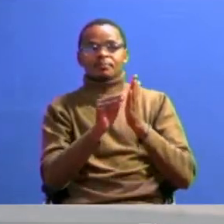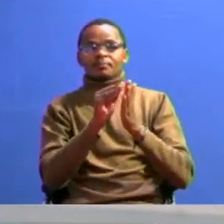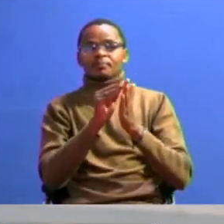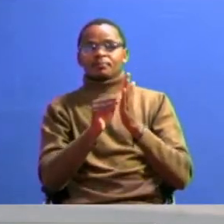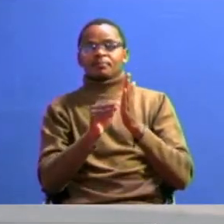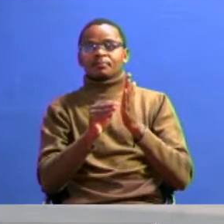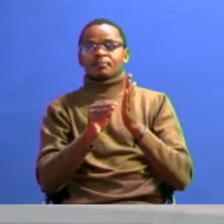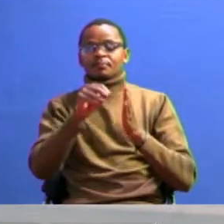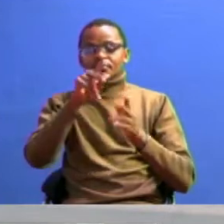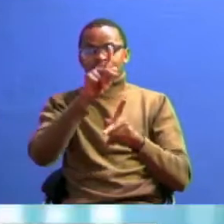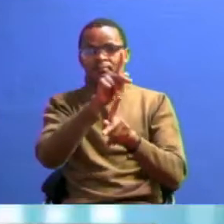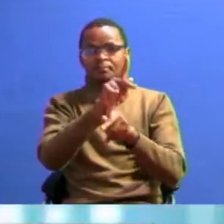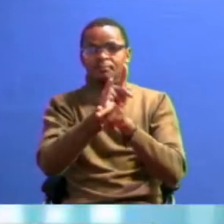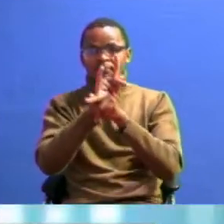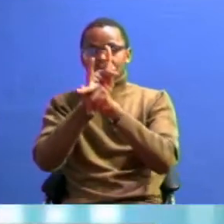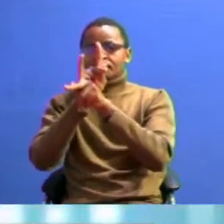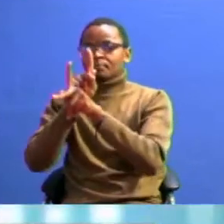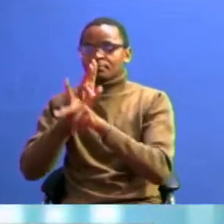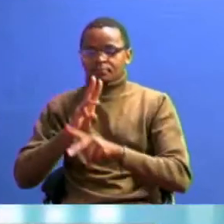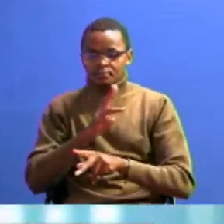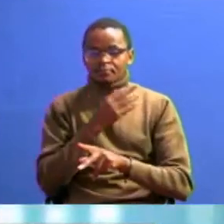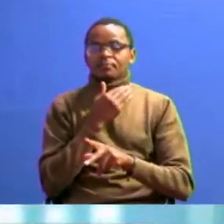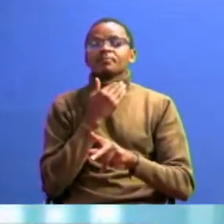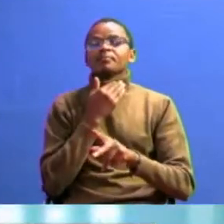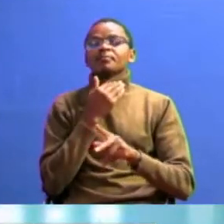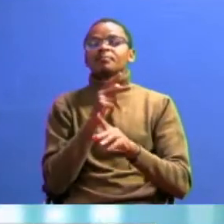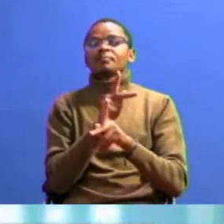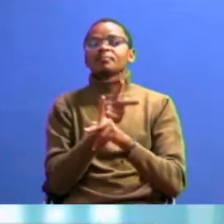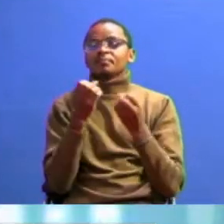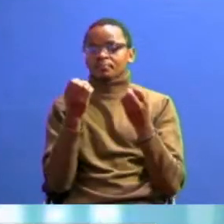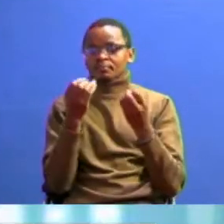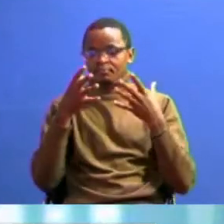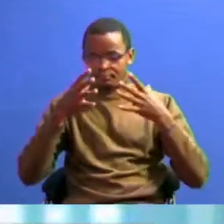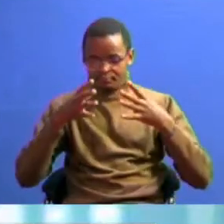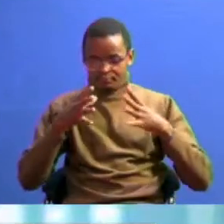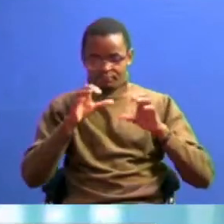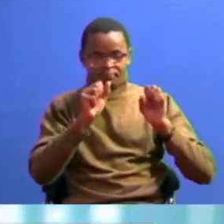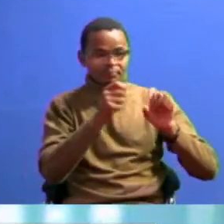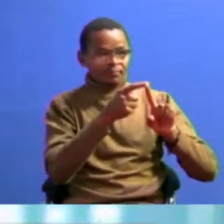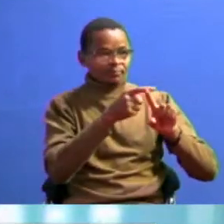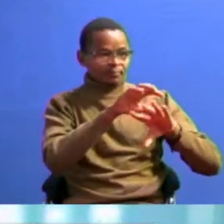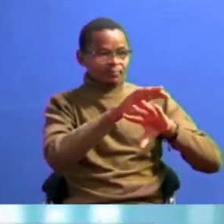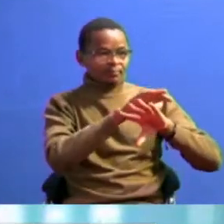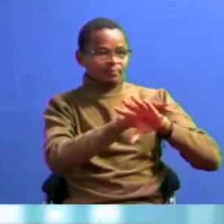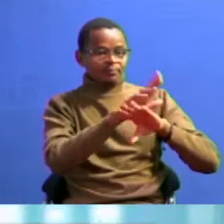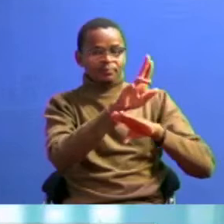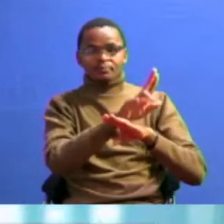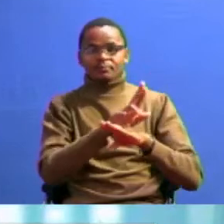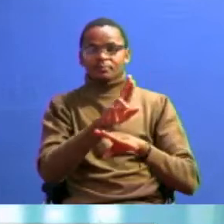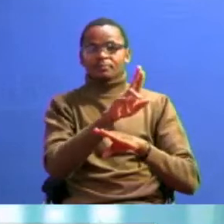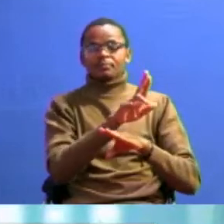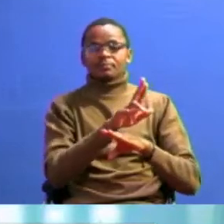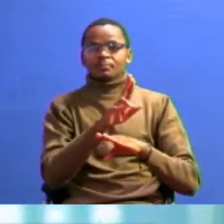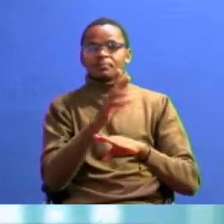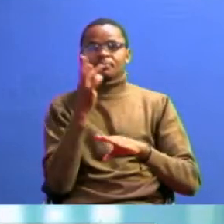call prevention. We want to prevent as many people as possible from getting into substances or even from getting